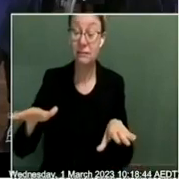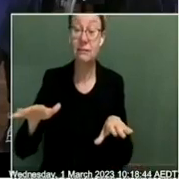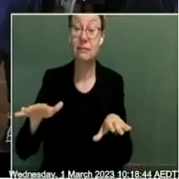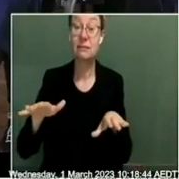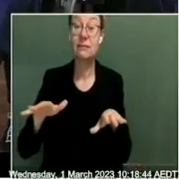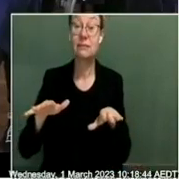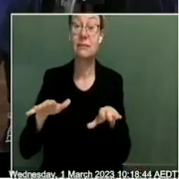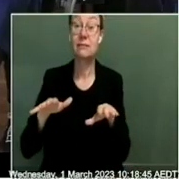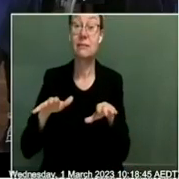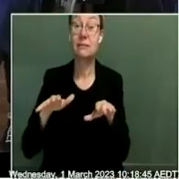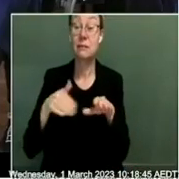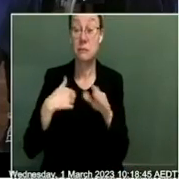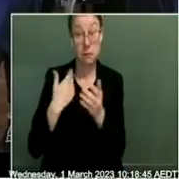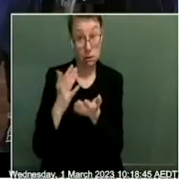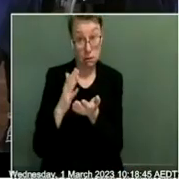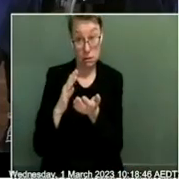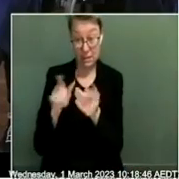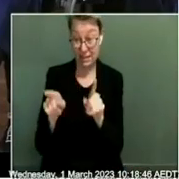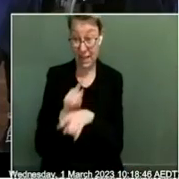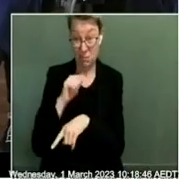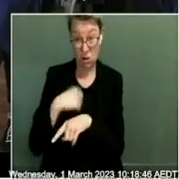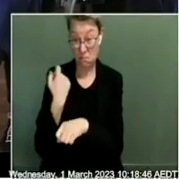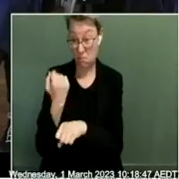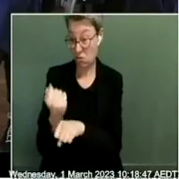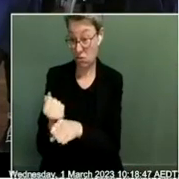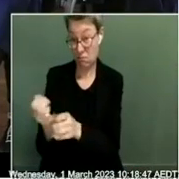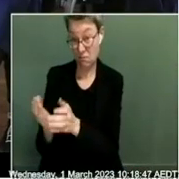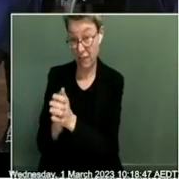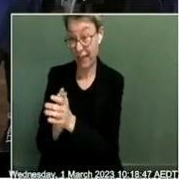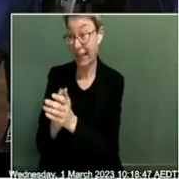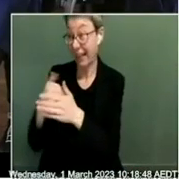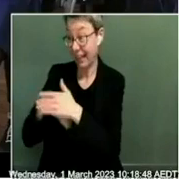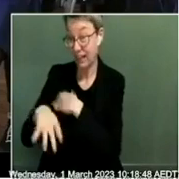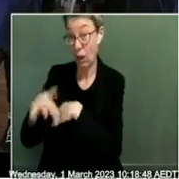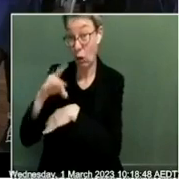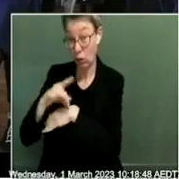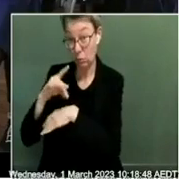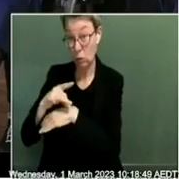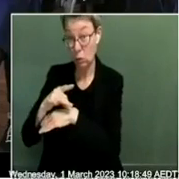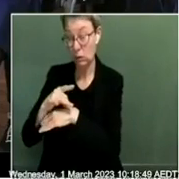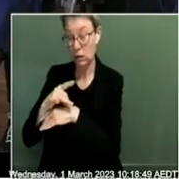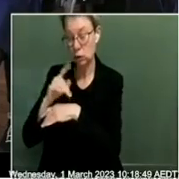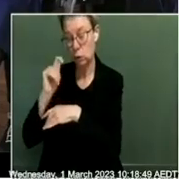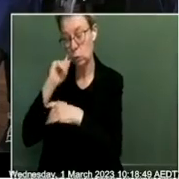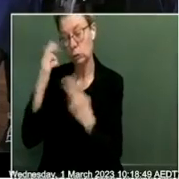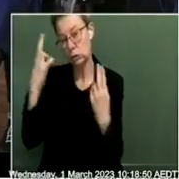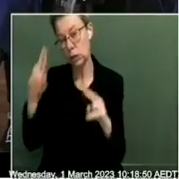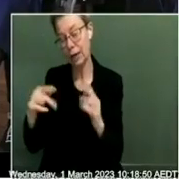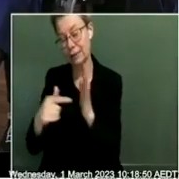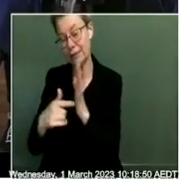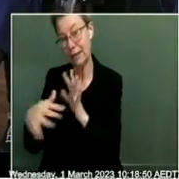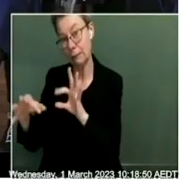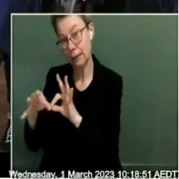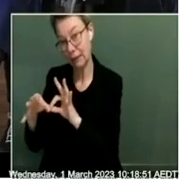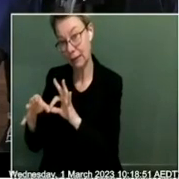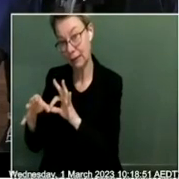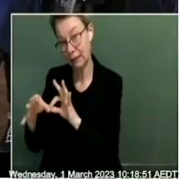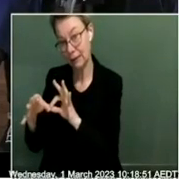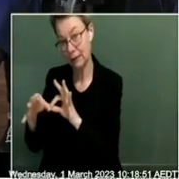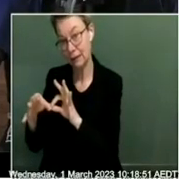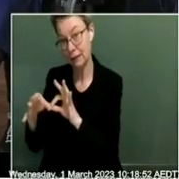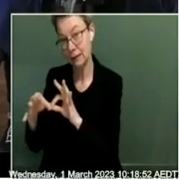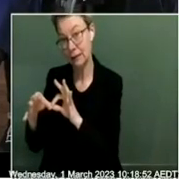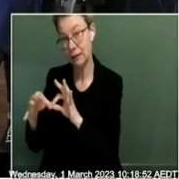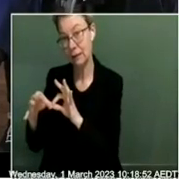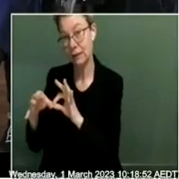working. This land was given as return soldier packages.